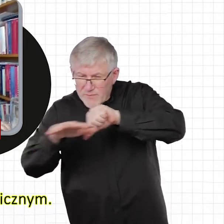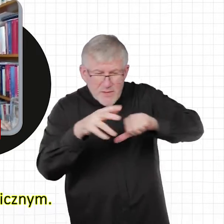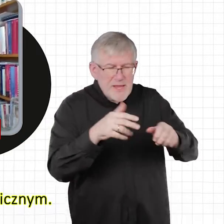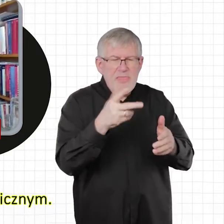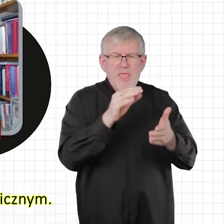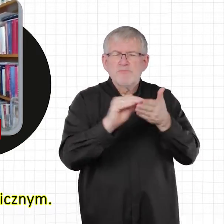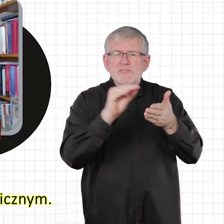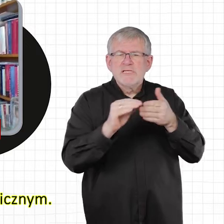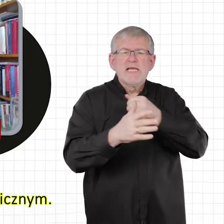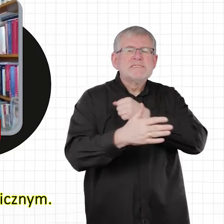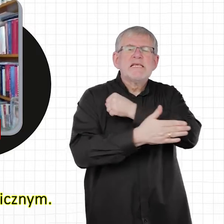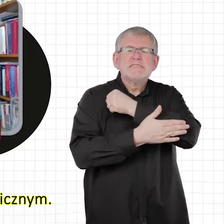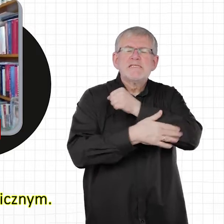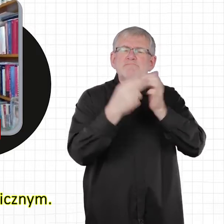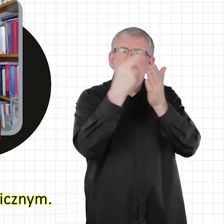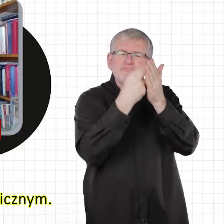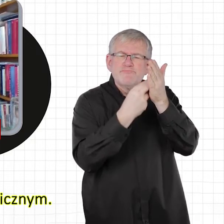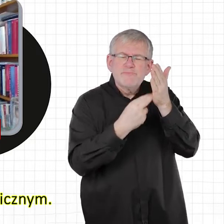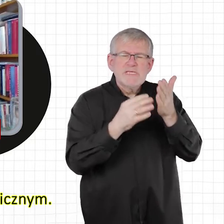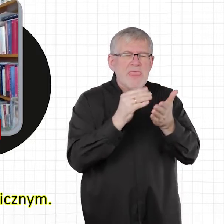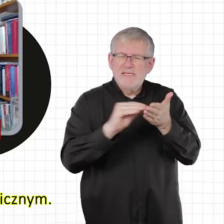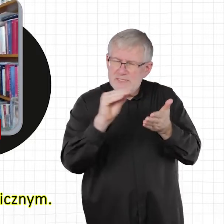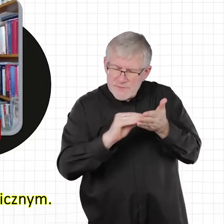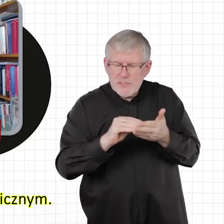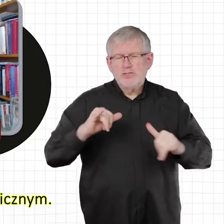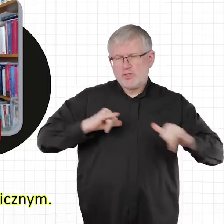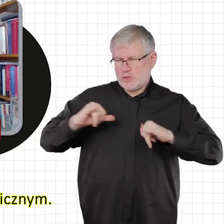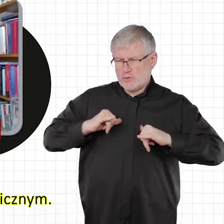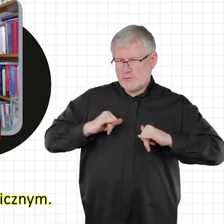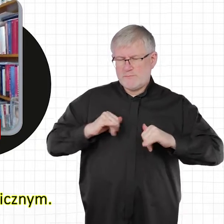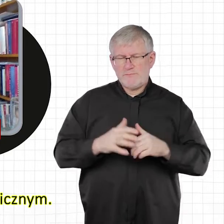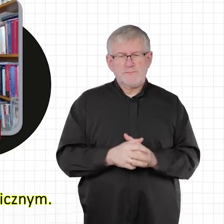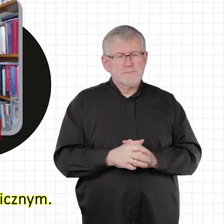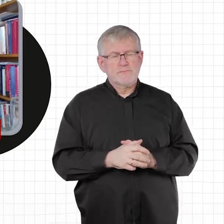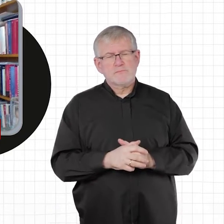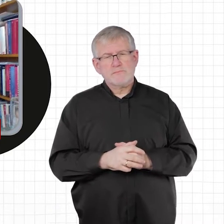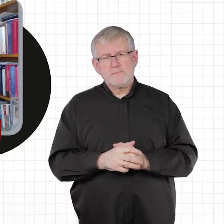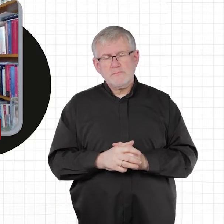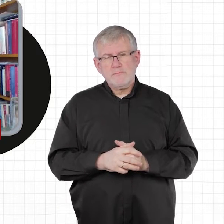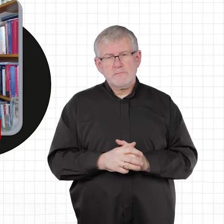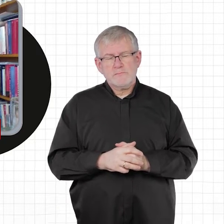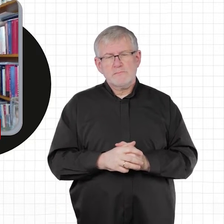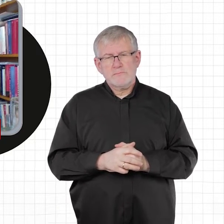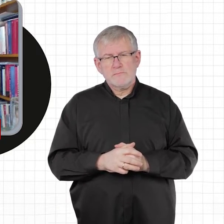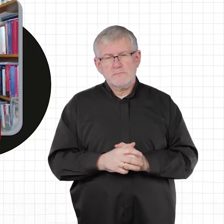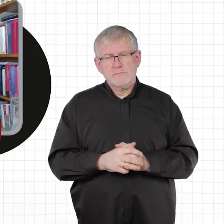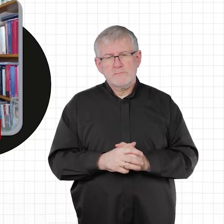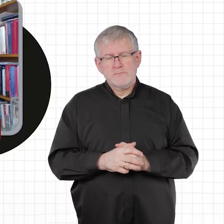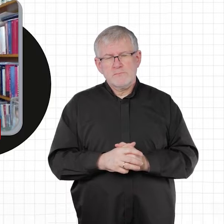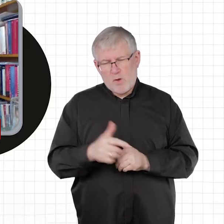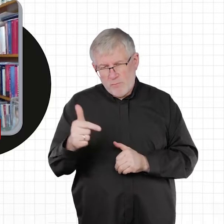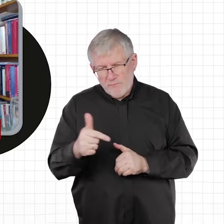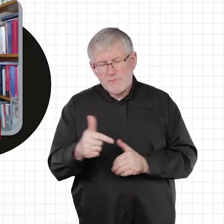yeah, thank you. Yeah, so we have this exhibition in a public place, usually